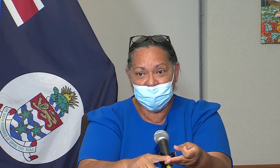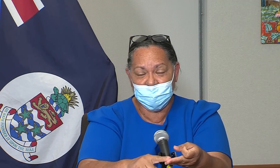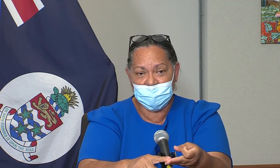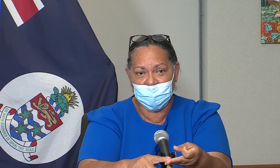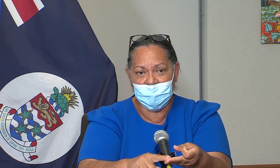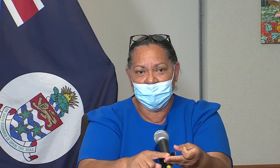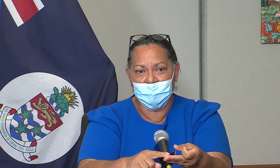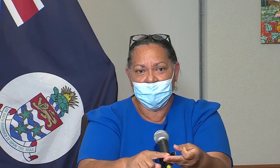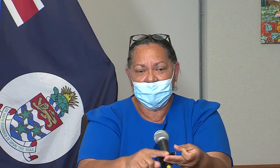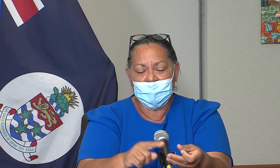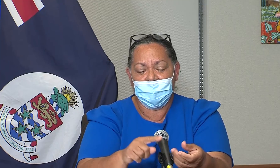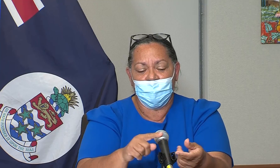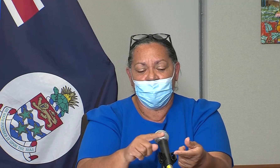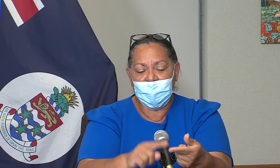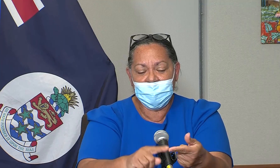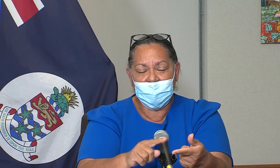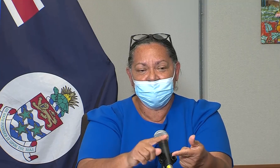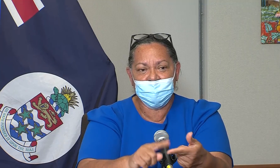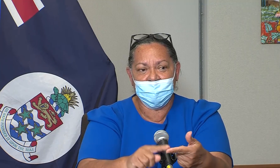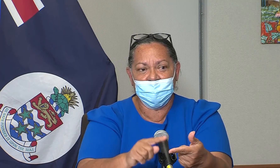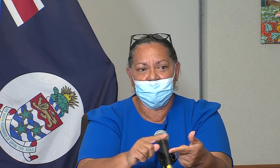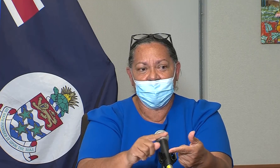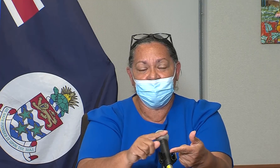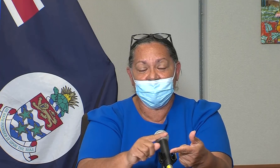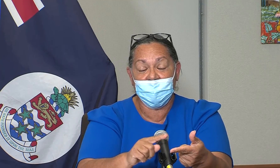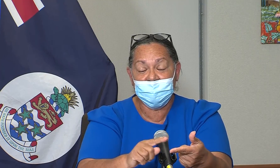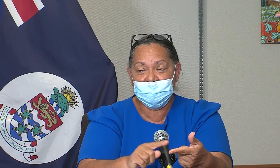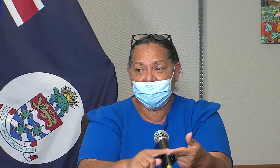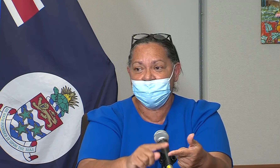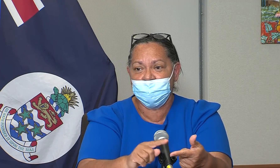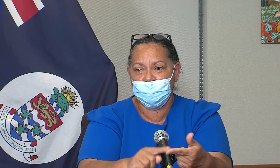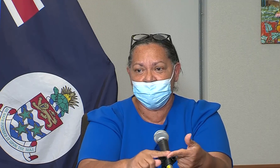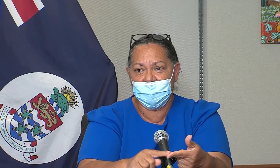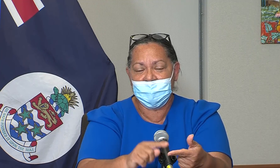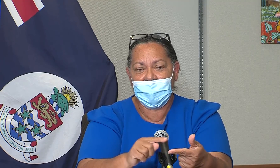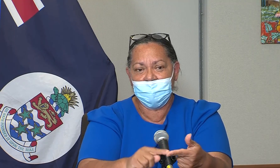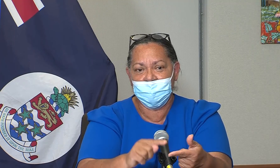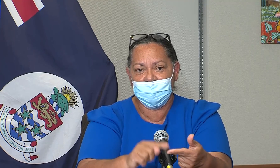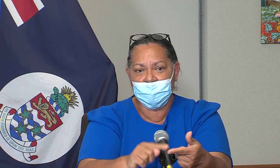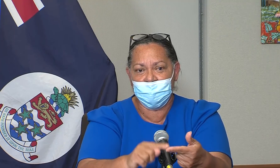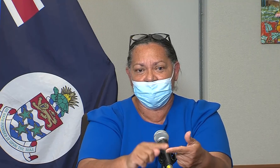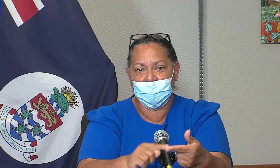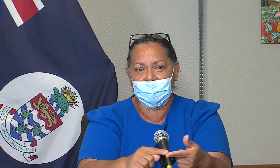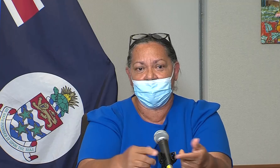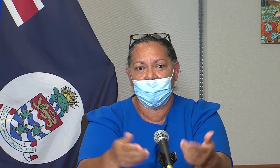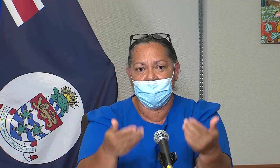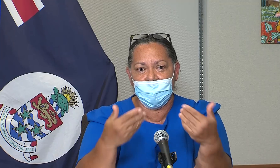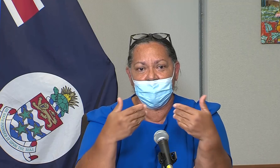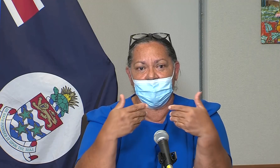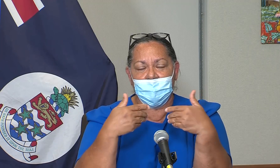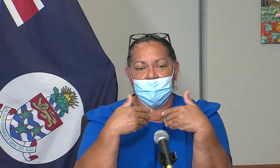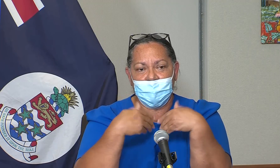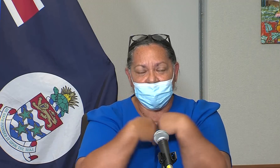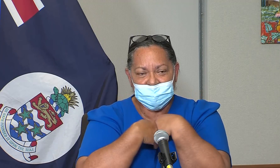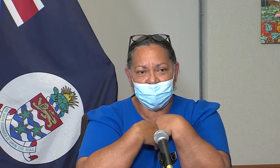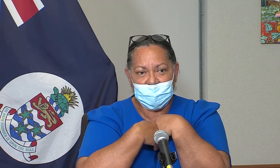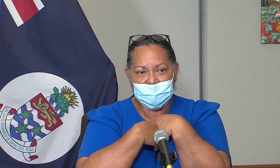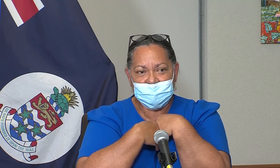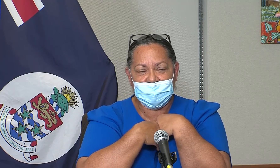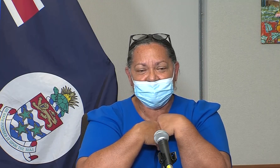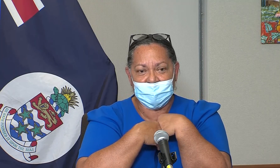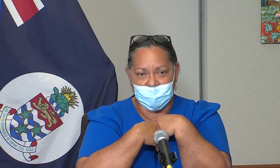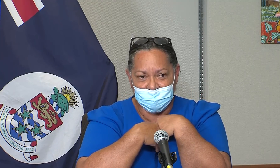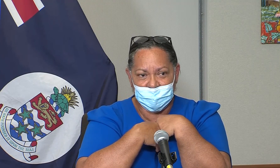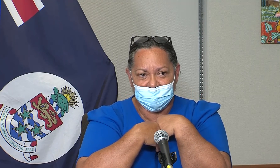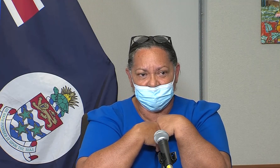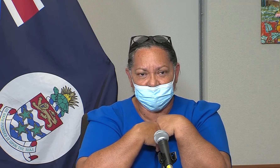proper hygiene. We have done, and we are continue to do, everything within our